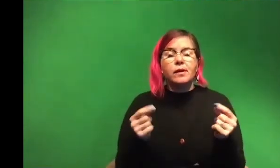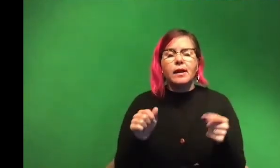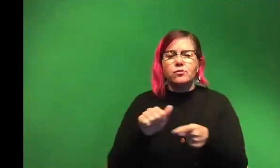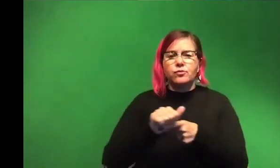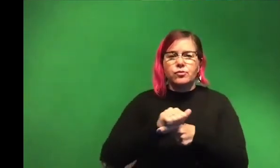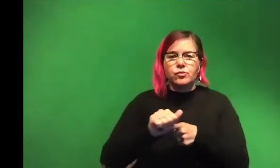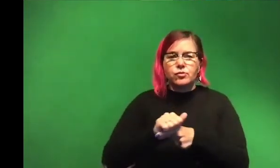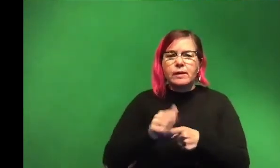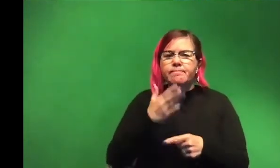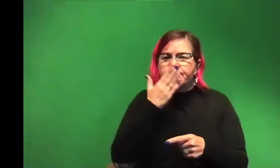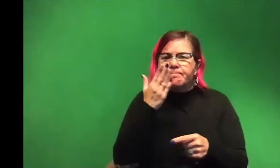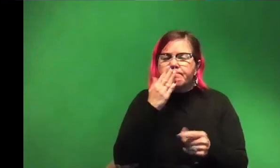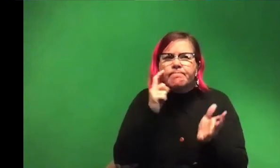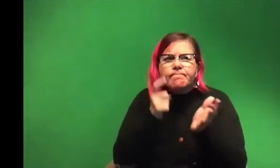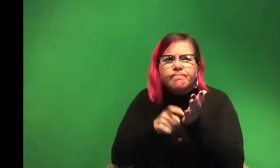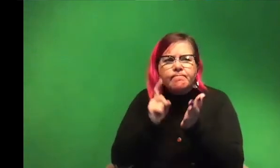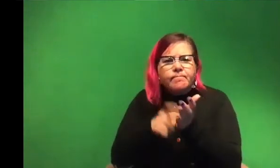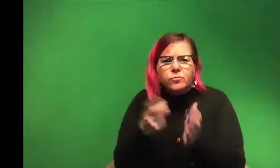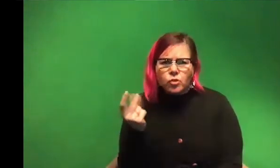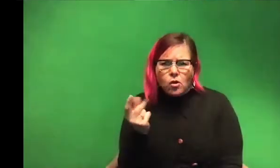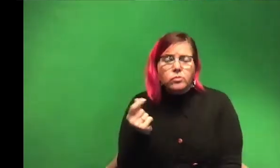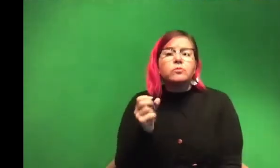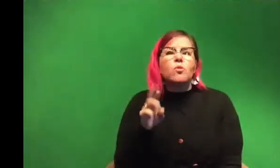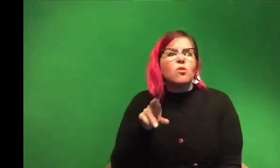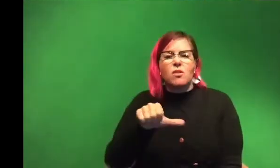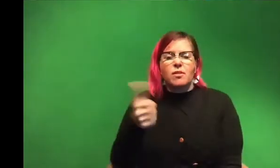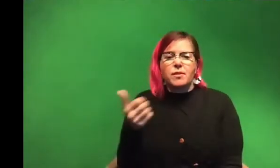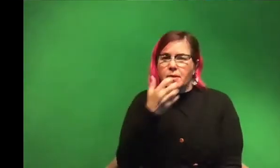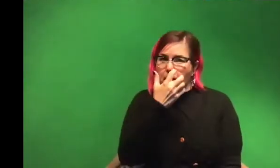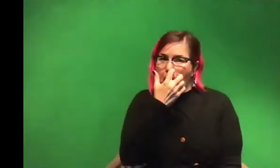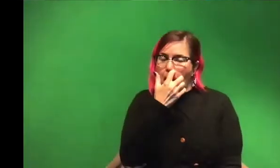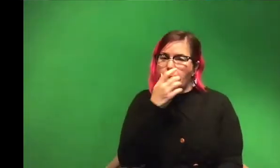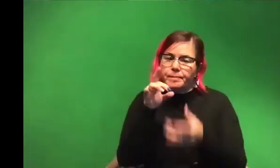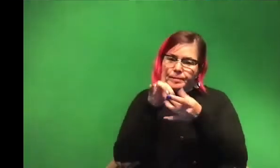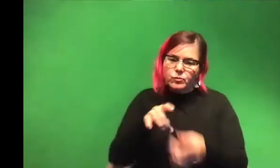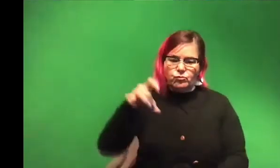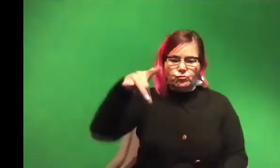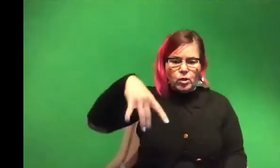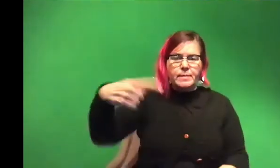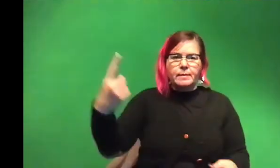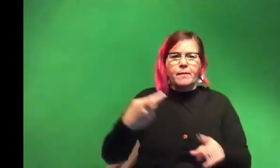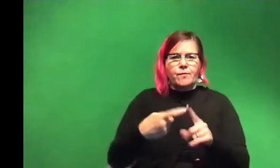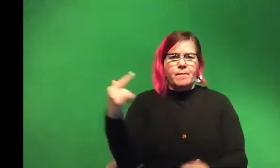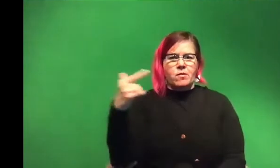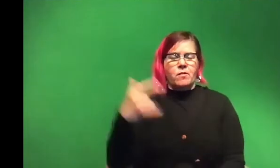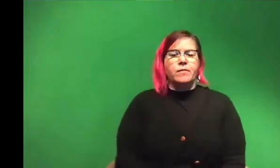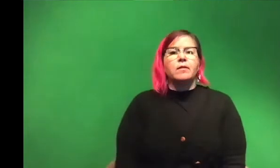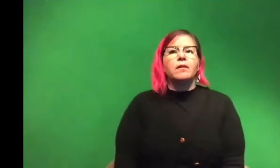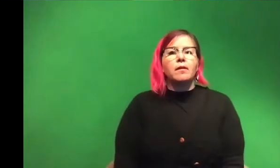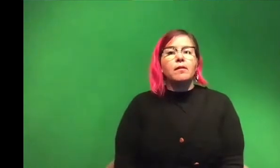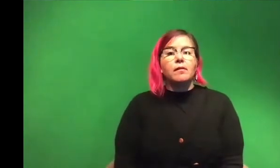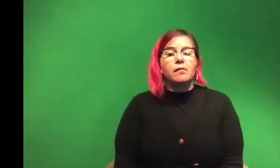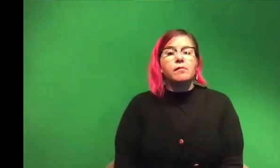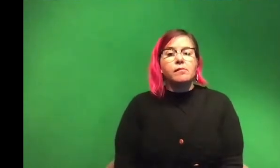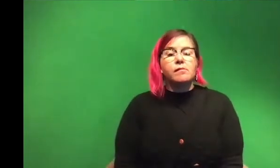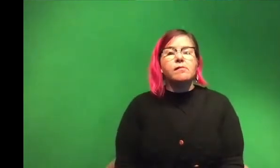scent discriminate canines or anything else in terms of dropping something from an aircraft. Cool. So